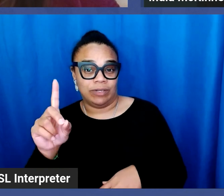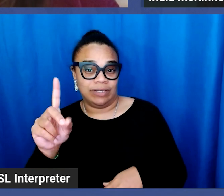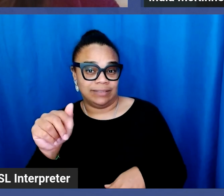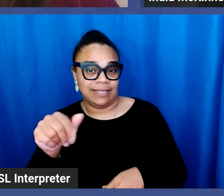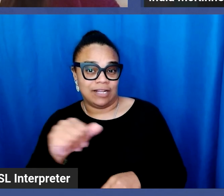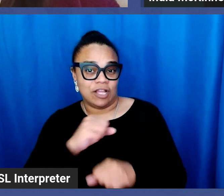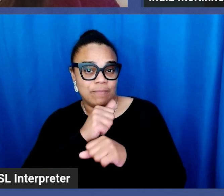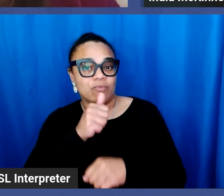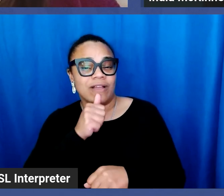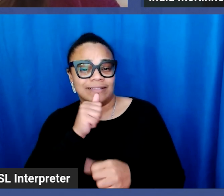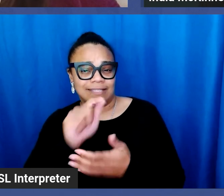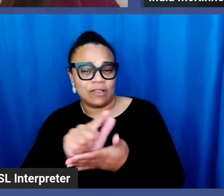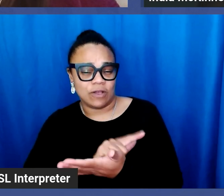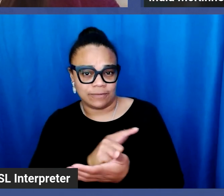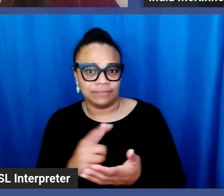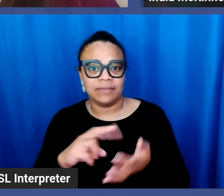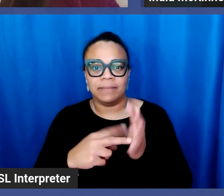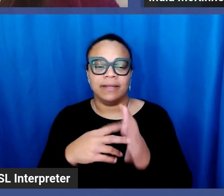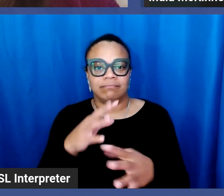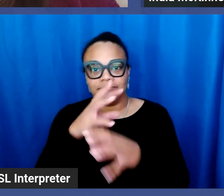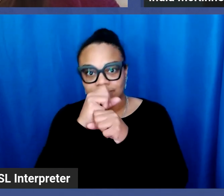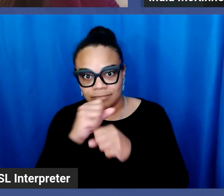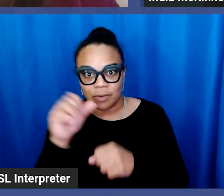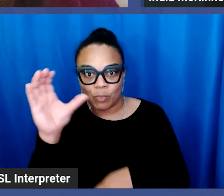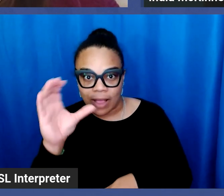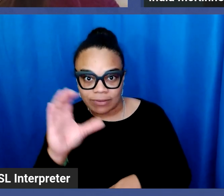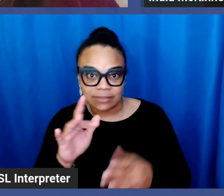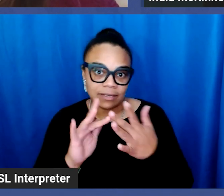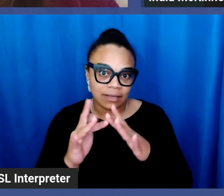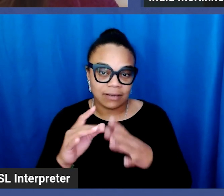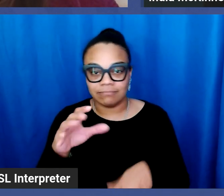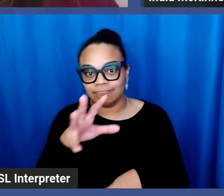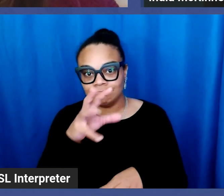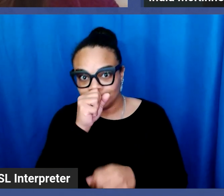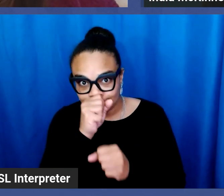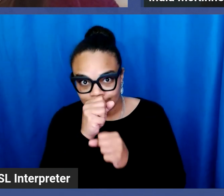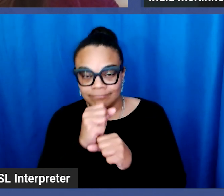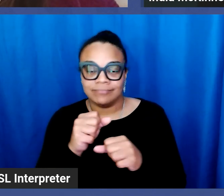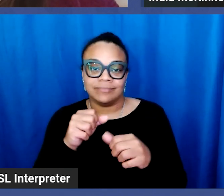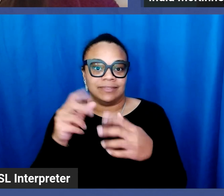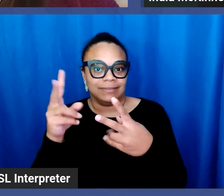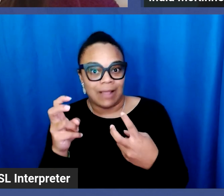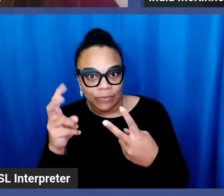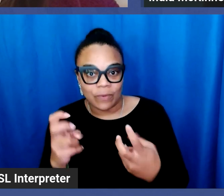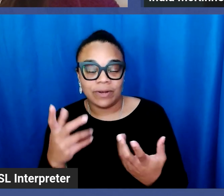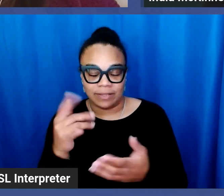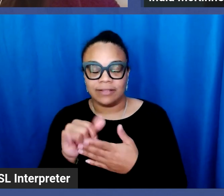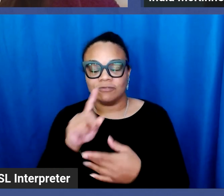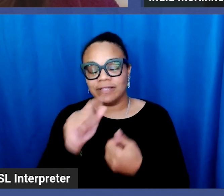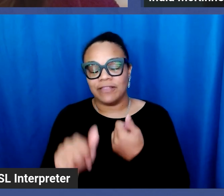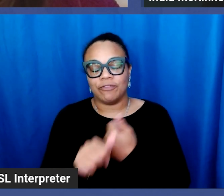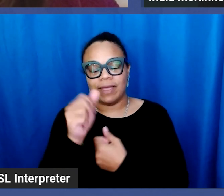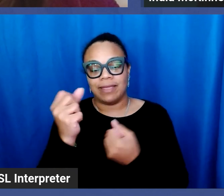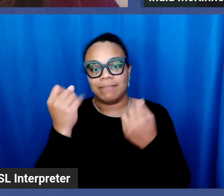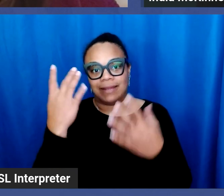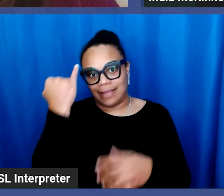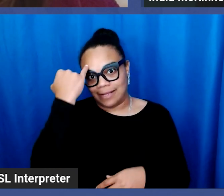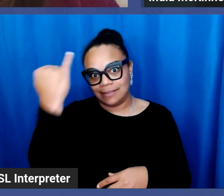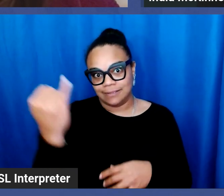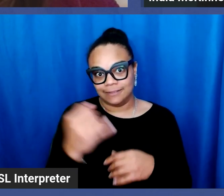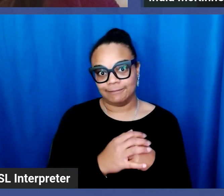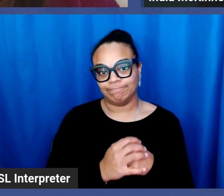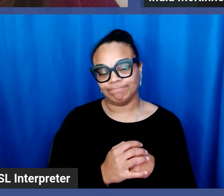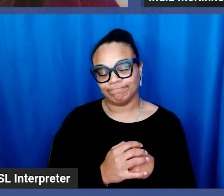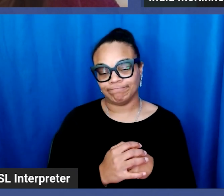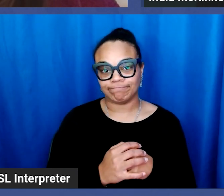anonymous browsing, anonymous downloading, anonymous access to information is really threatened by these types of ideas.